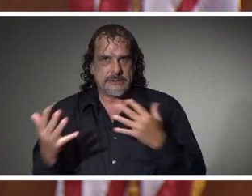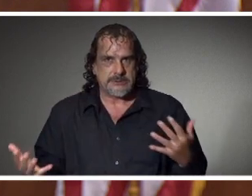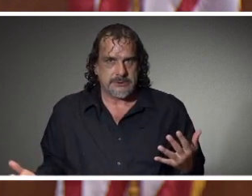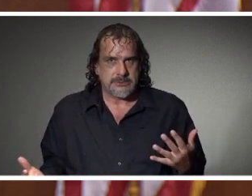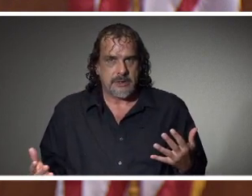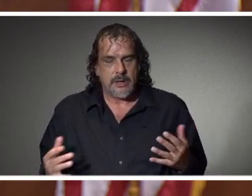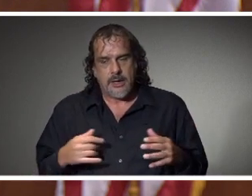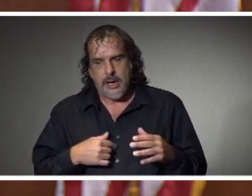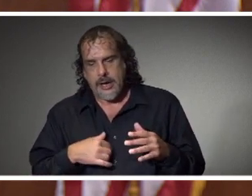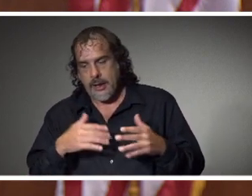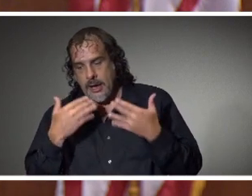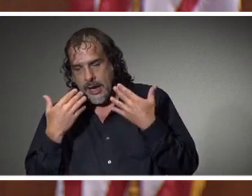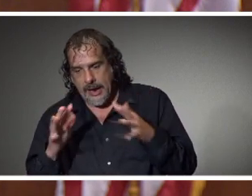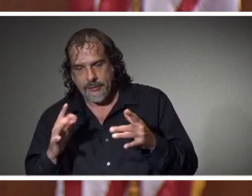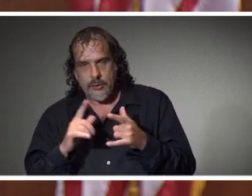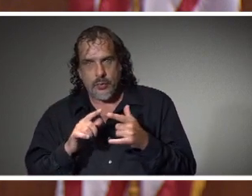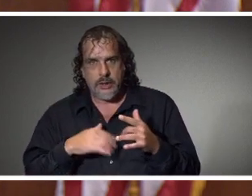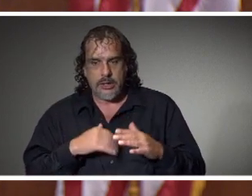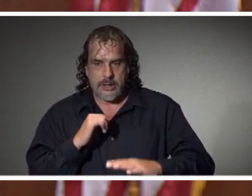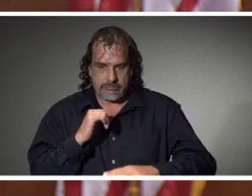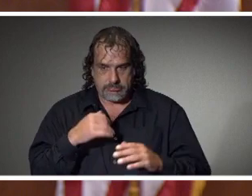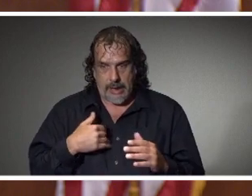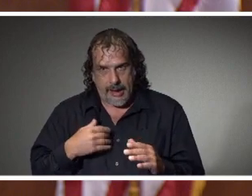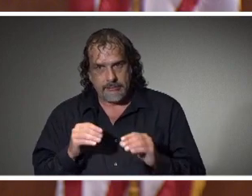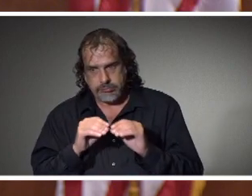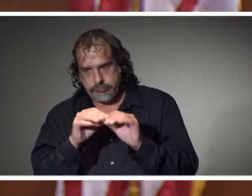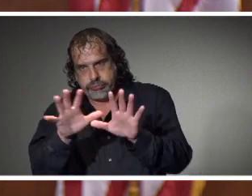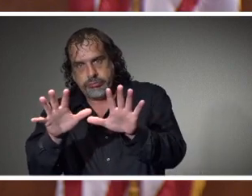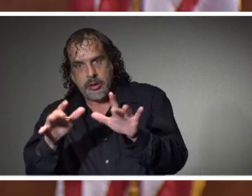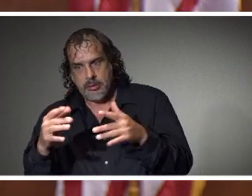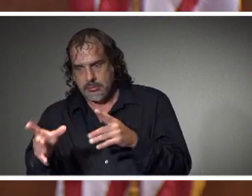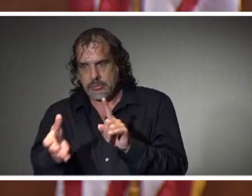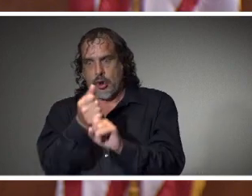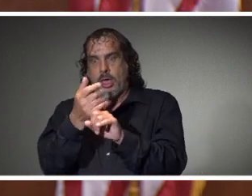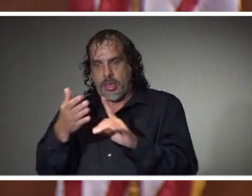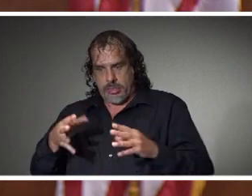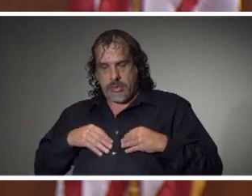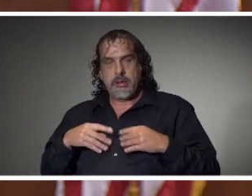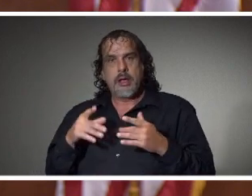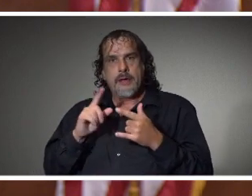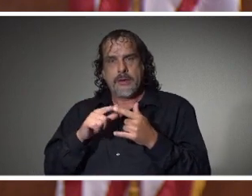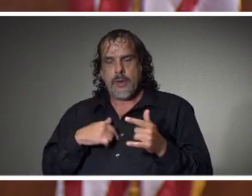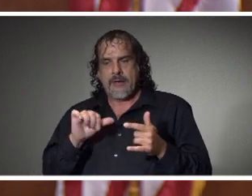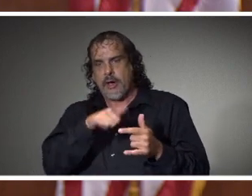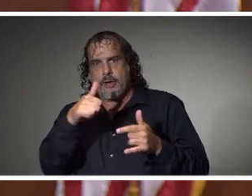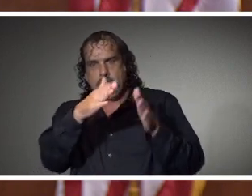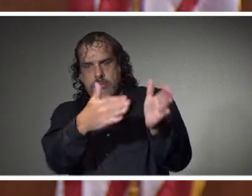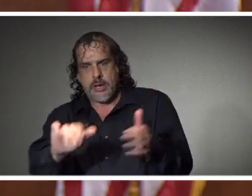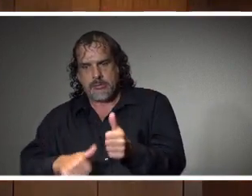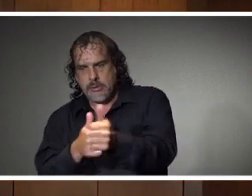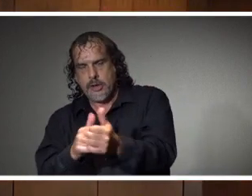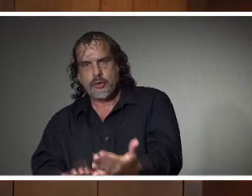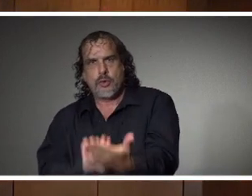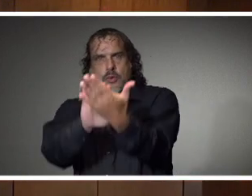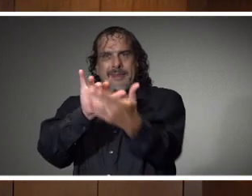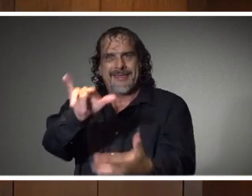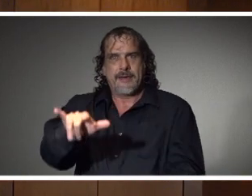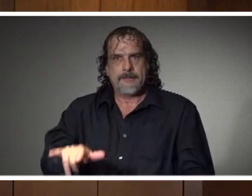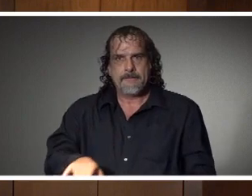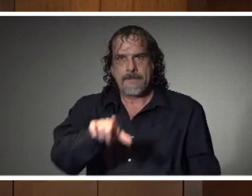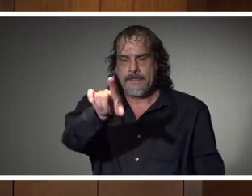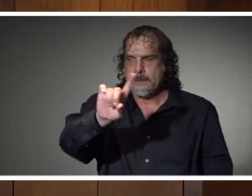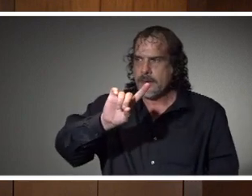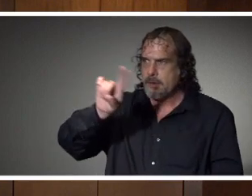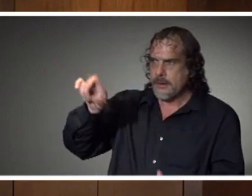such a way that once, if and when we do have an outbreak, that we have a plan in place to address it. So, go ahead. Dr. Dobbs,